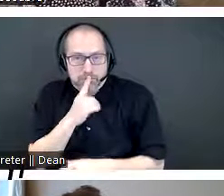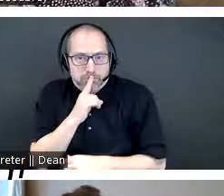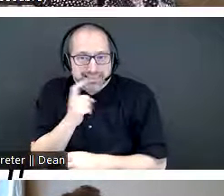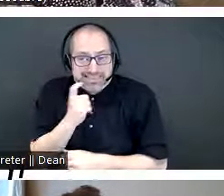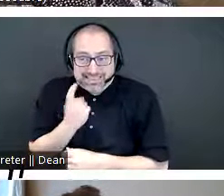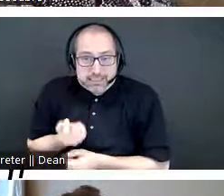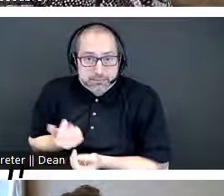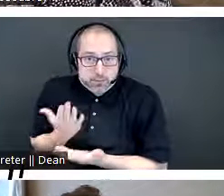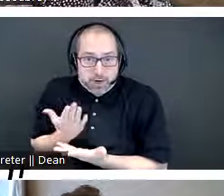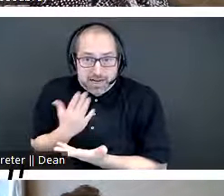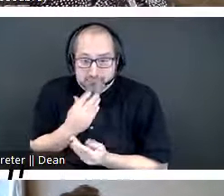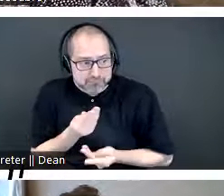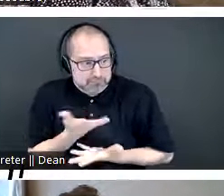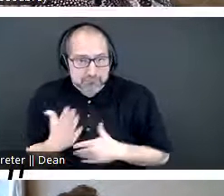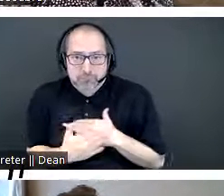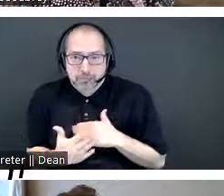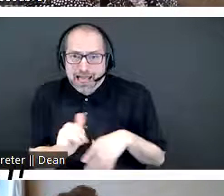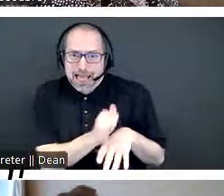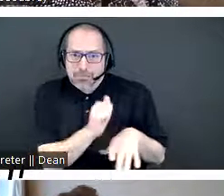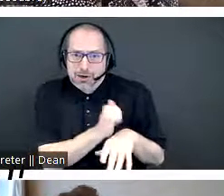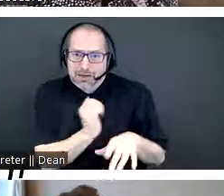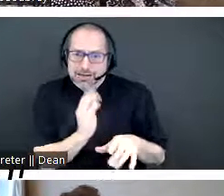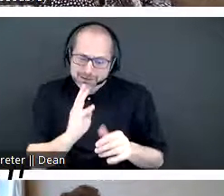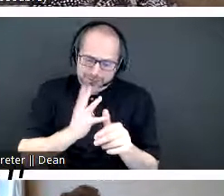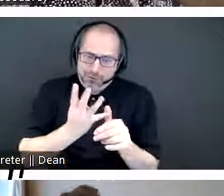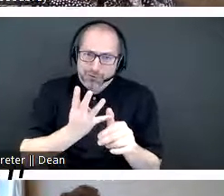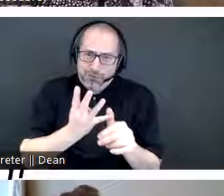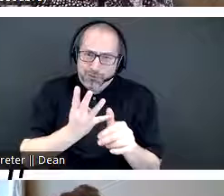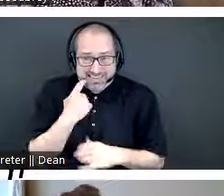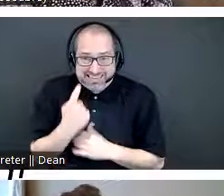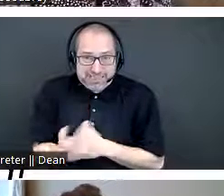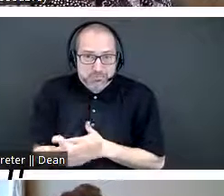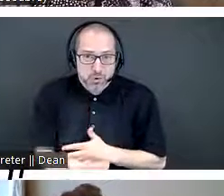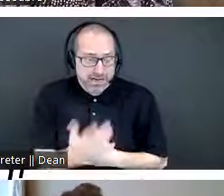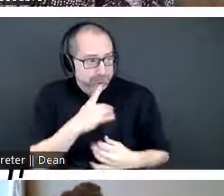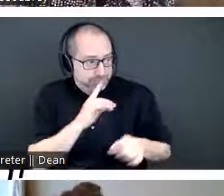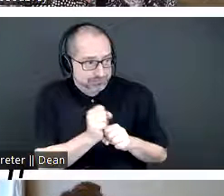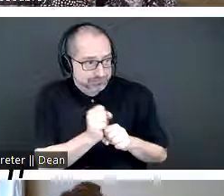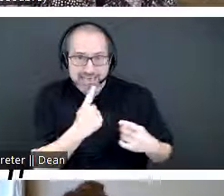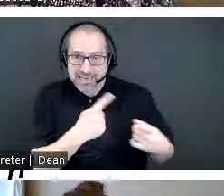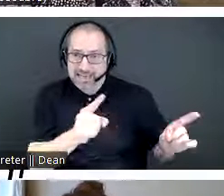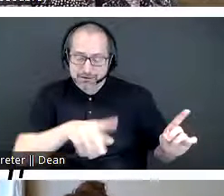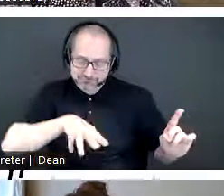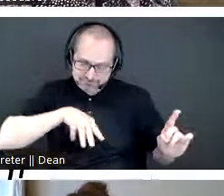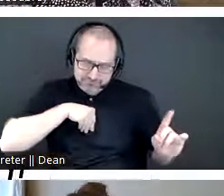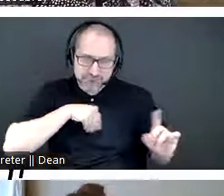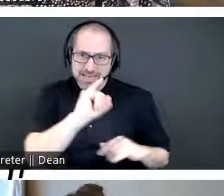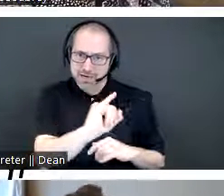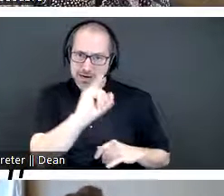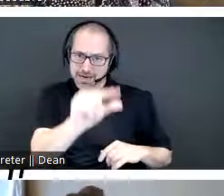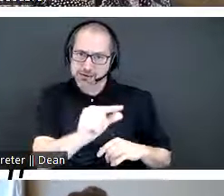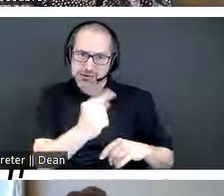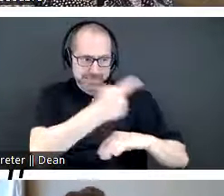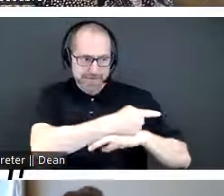that Alberta has become the fourth province to declare International Day in perpetuity.